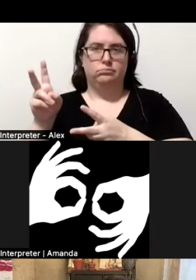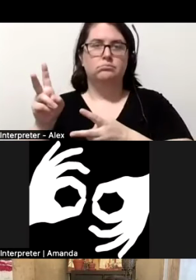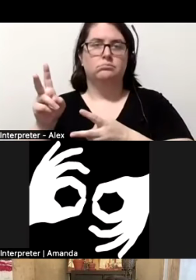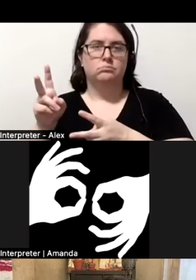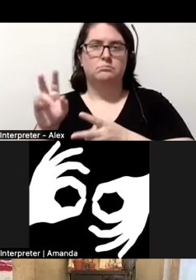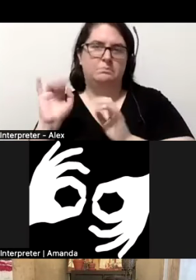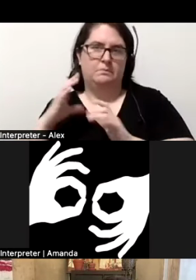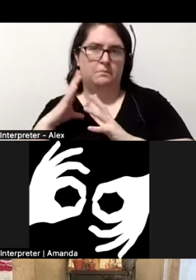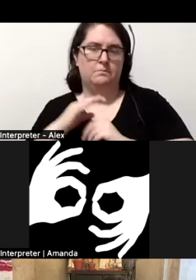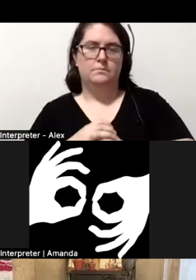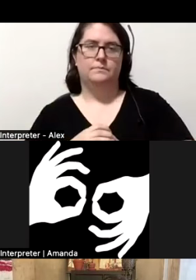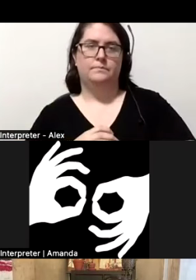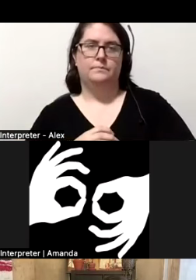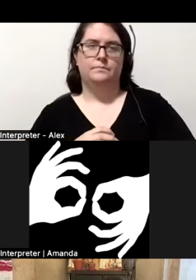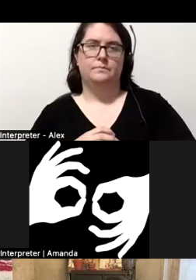box.